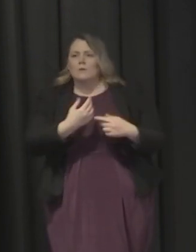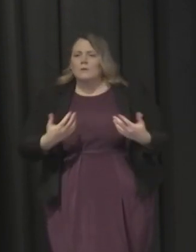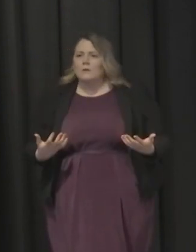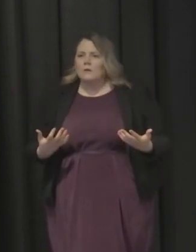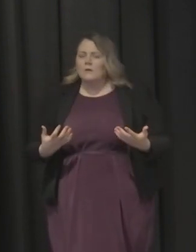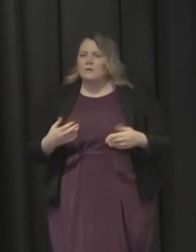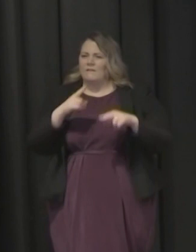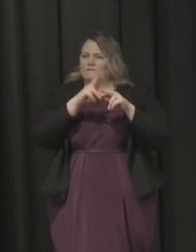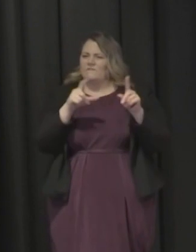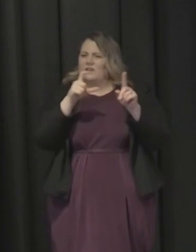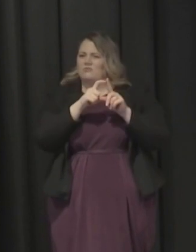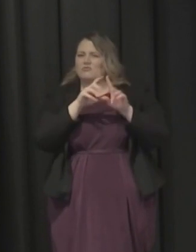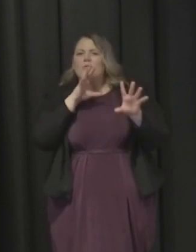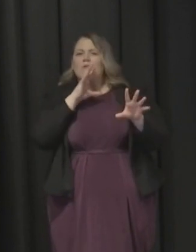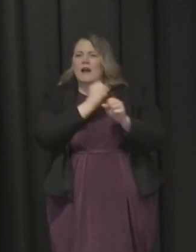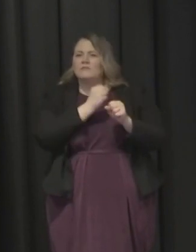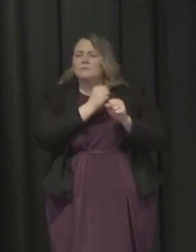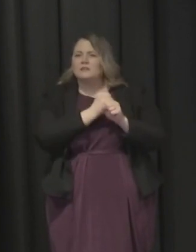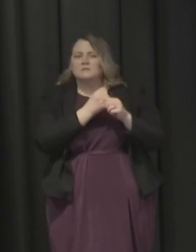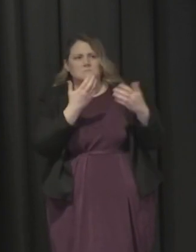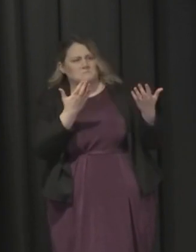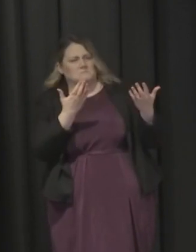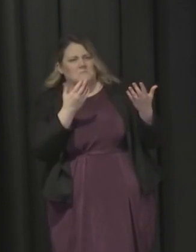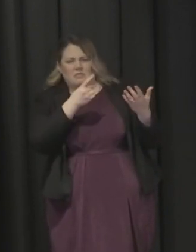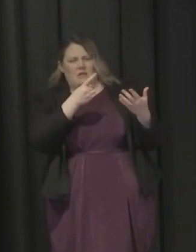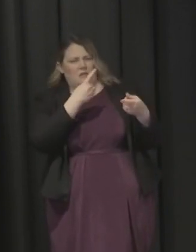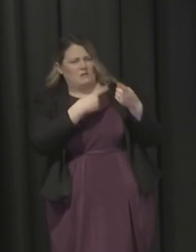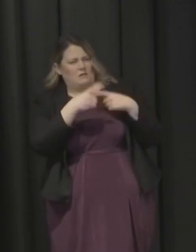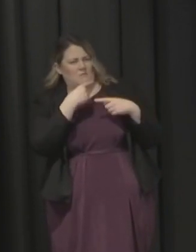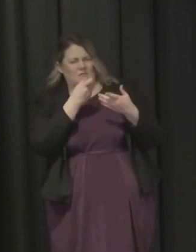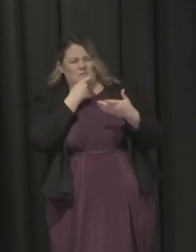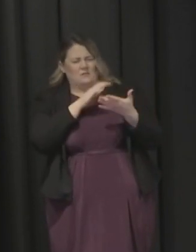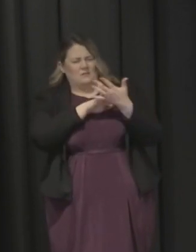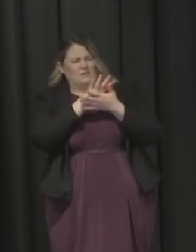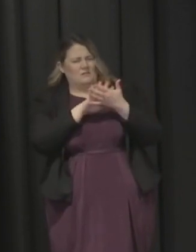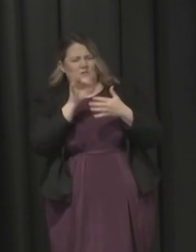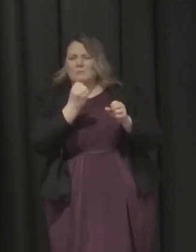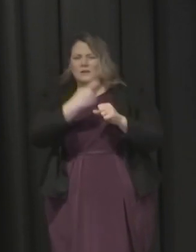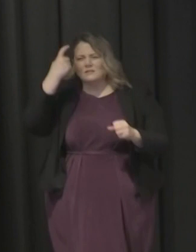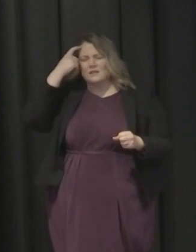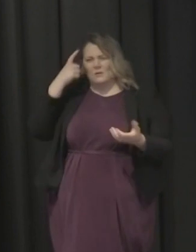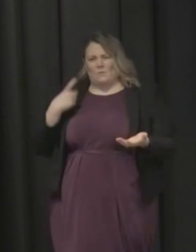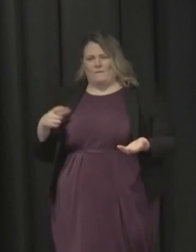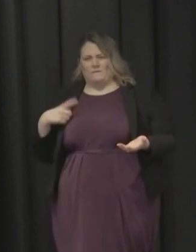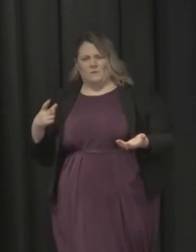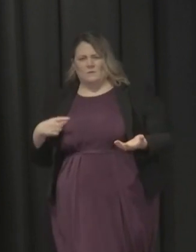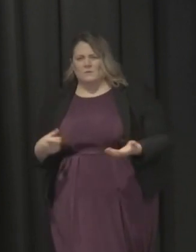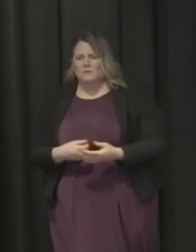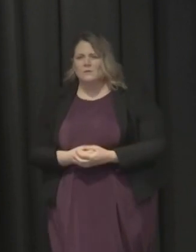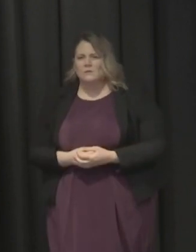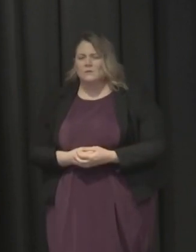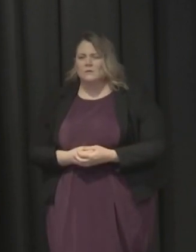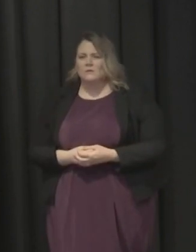are continuing our existing business support packages for the next 6 weeks, or until Victoria hits the 80%